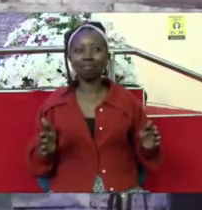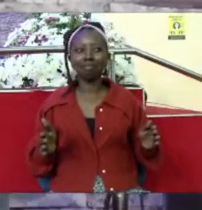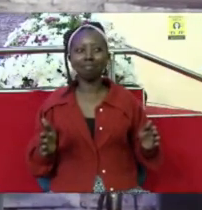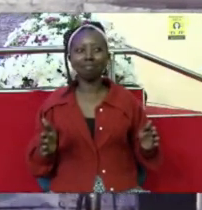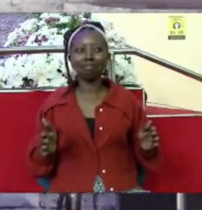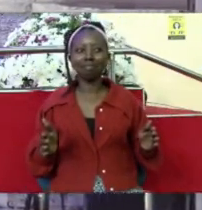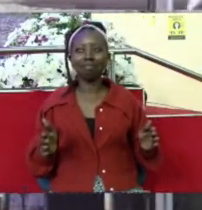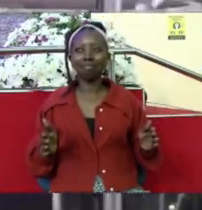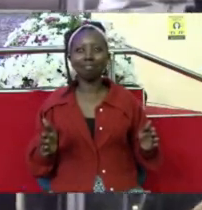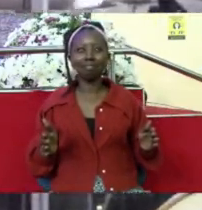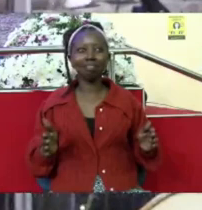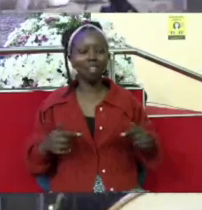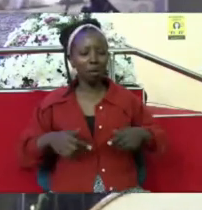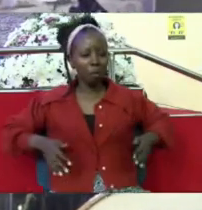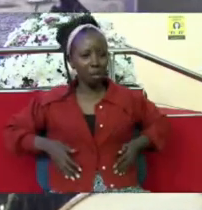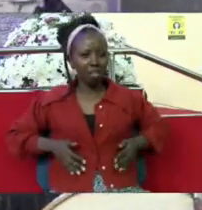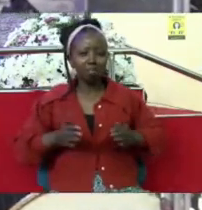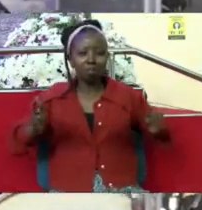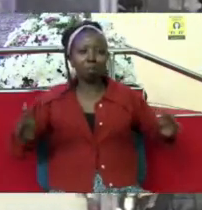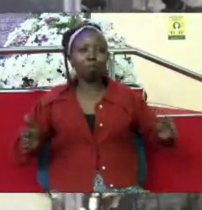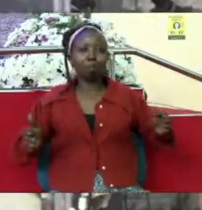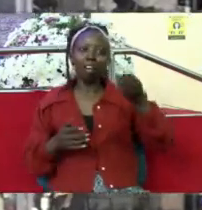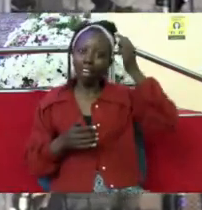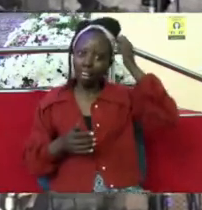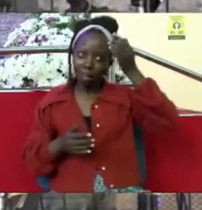kuna inflation. Kuna uchungu katika kiuno.